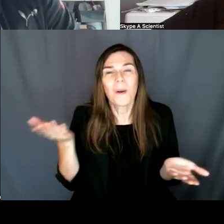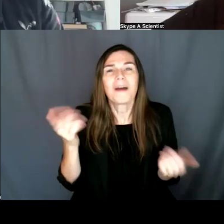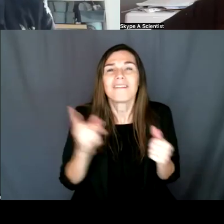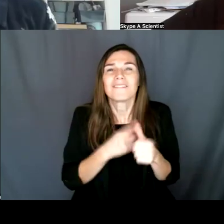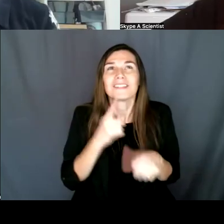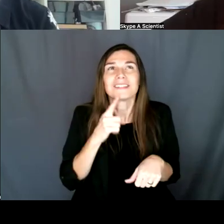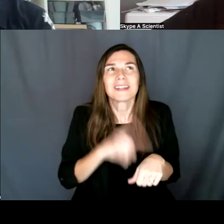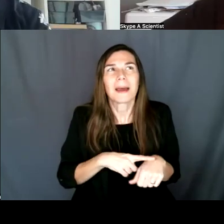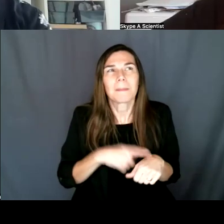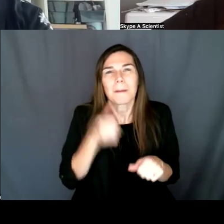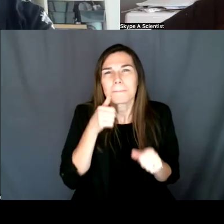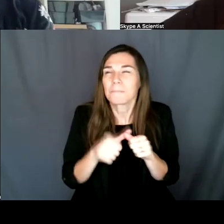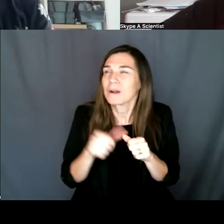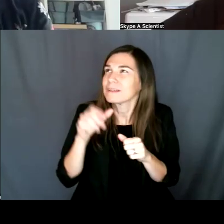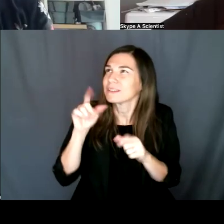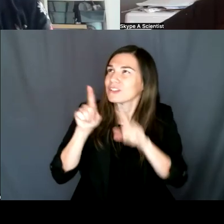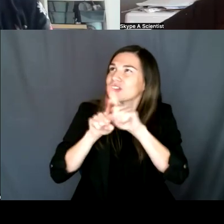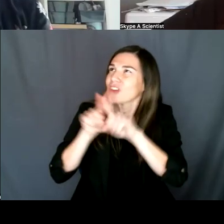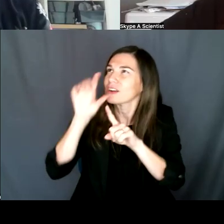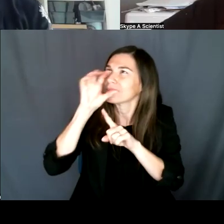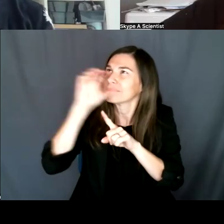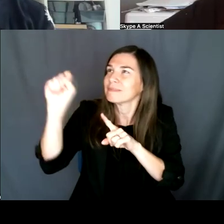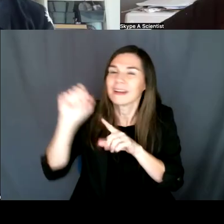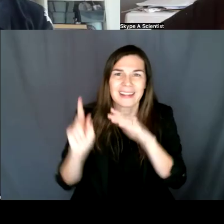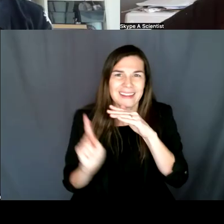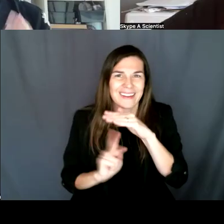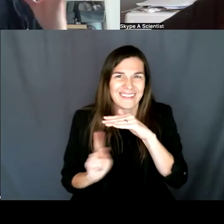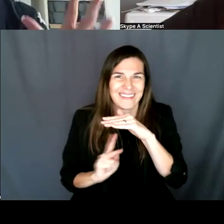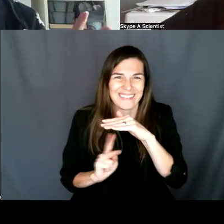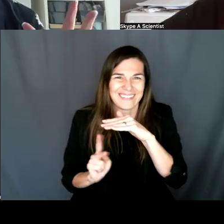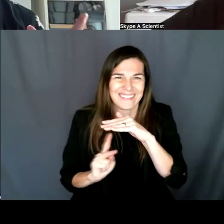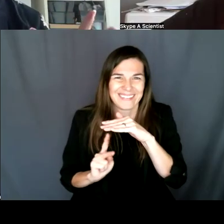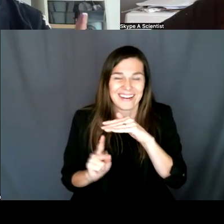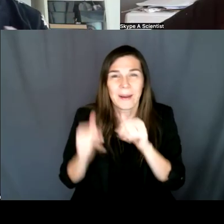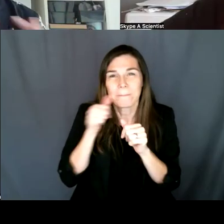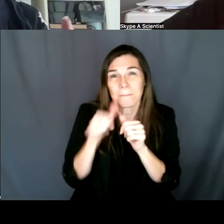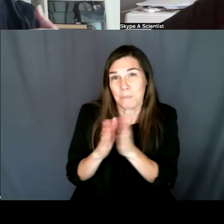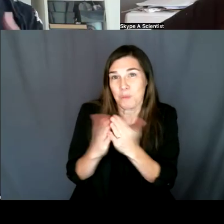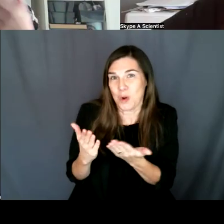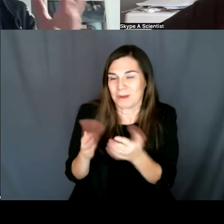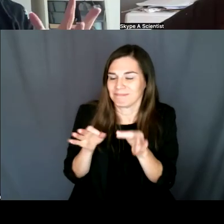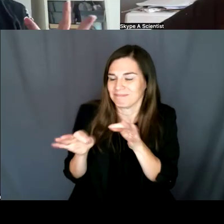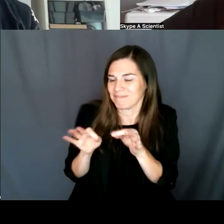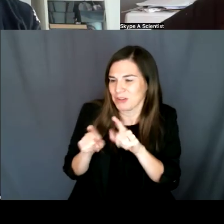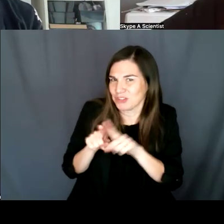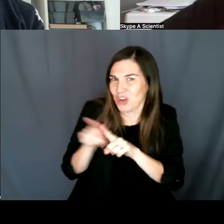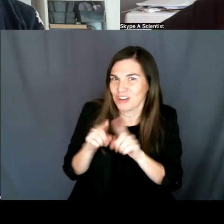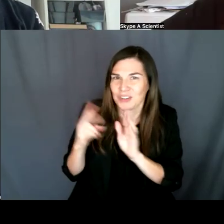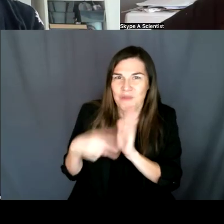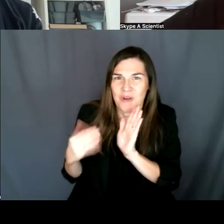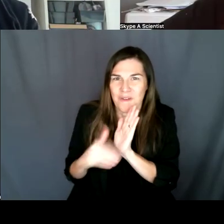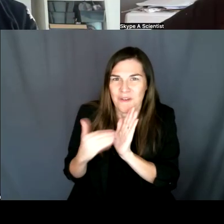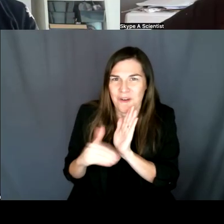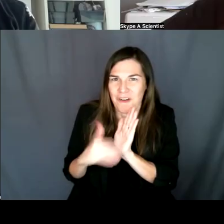in stars was actually in kindergarten. I had a book about stars that I would read over and over and over